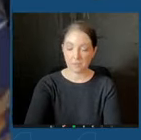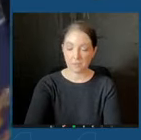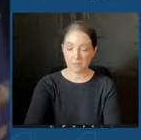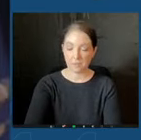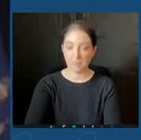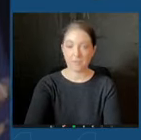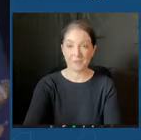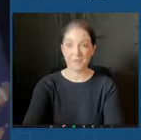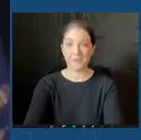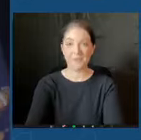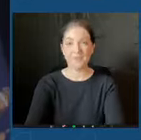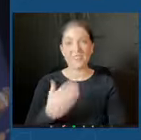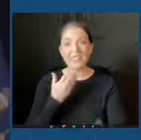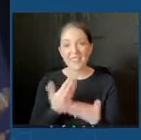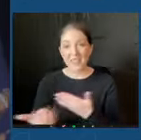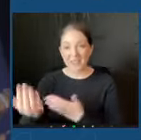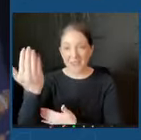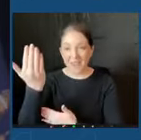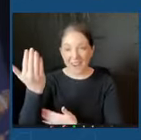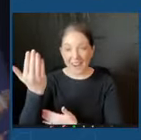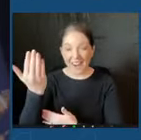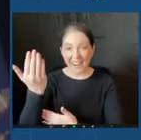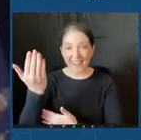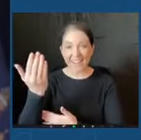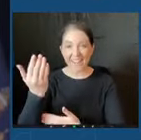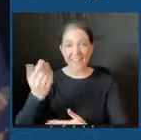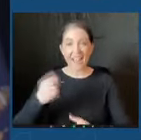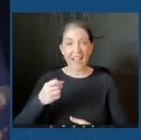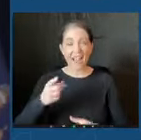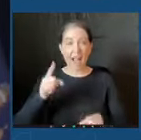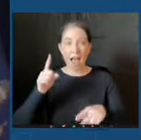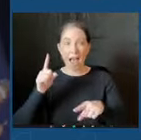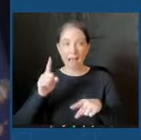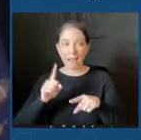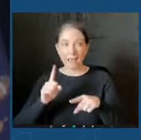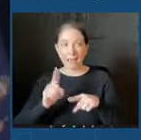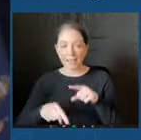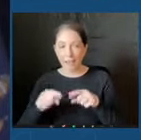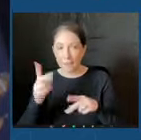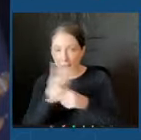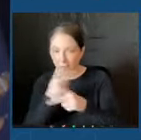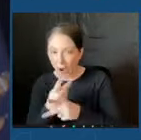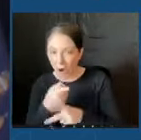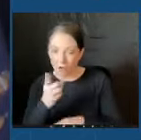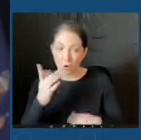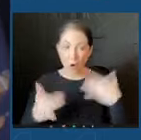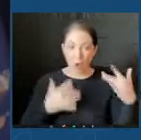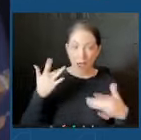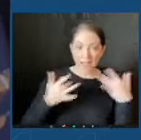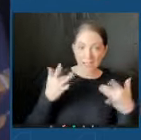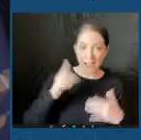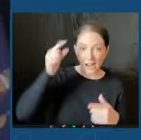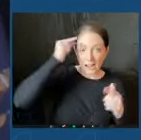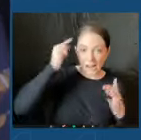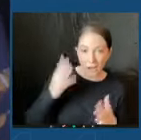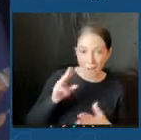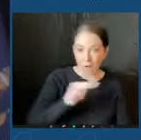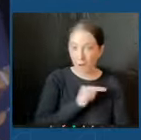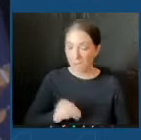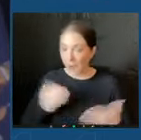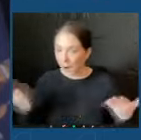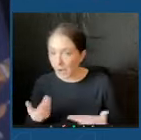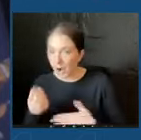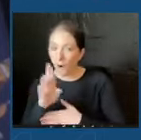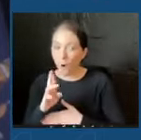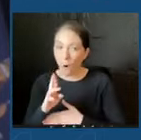Good morning, everyone. I can't tell whether you're so excited because the governor and the mayor are here or because you're almost done with school. You can be